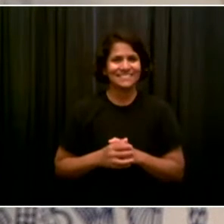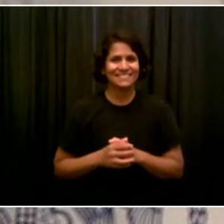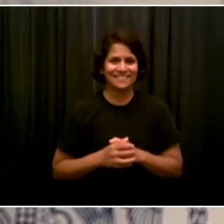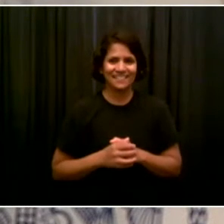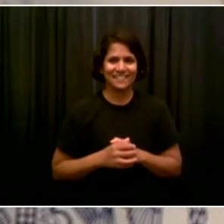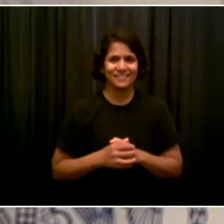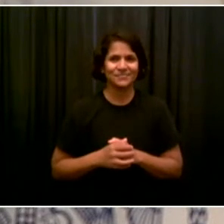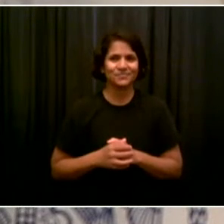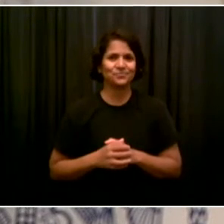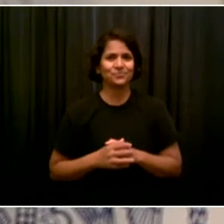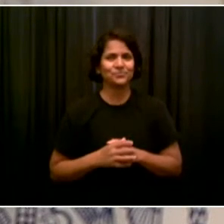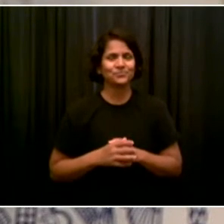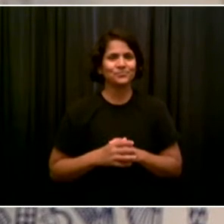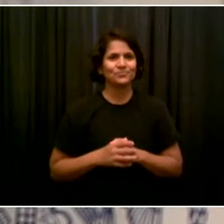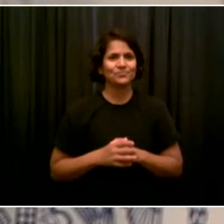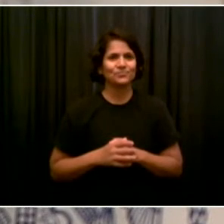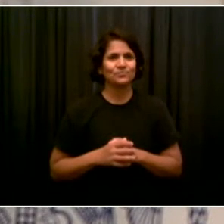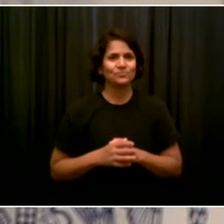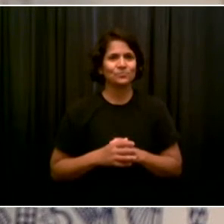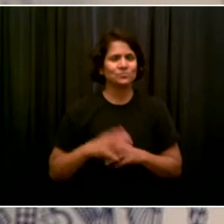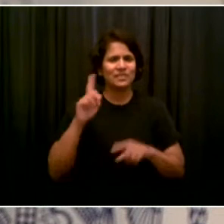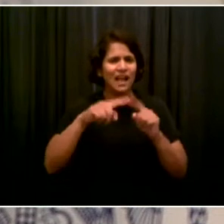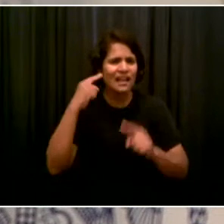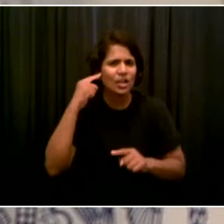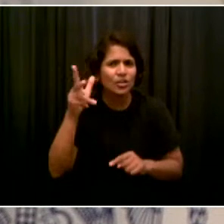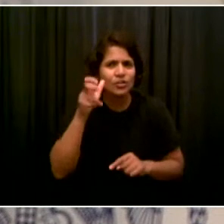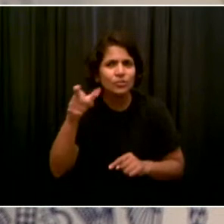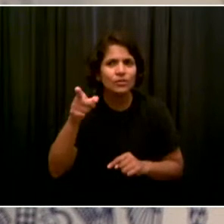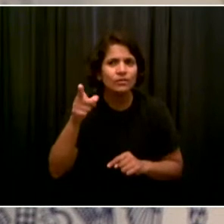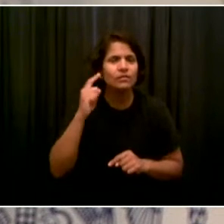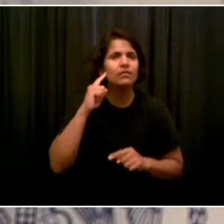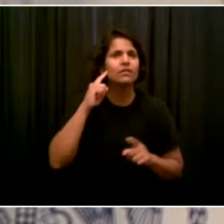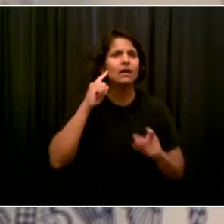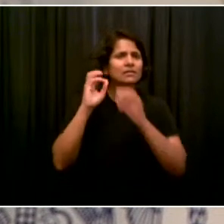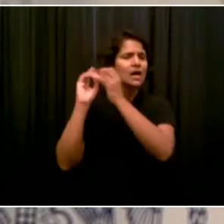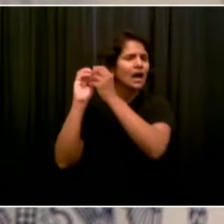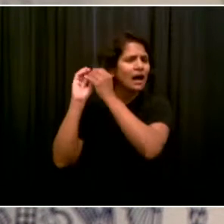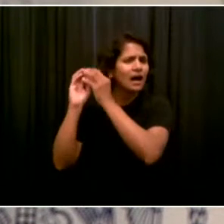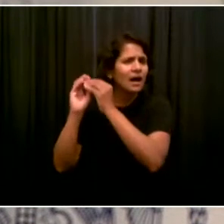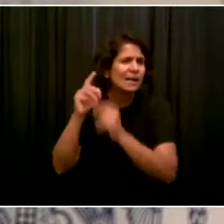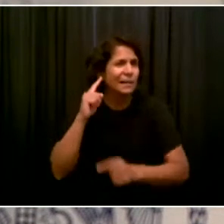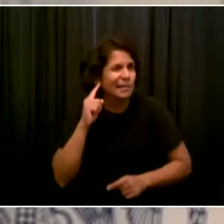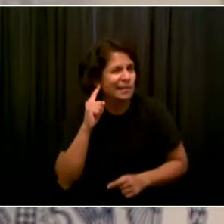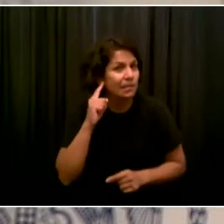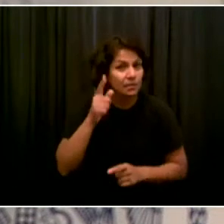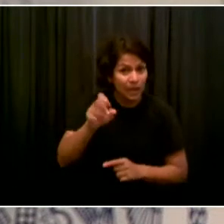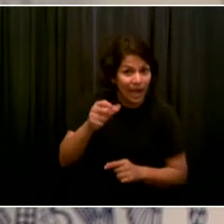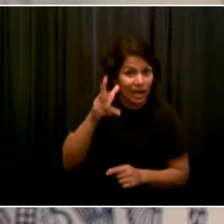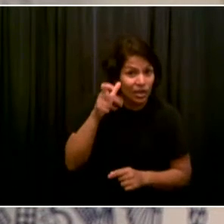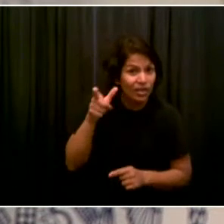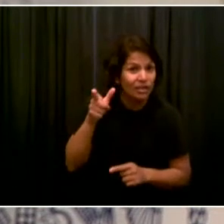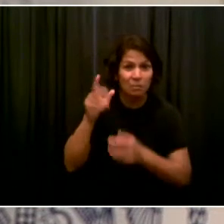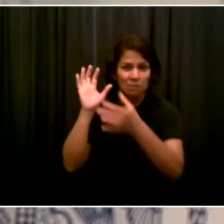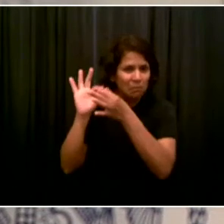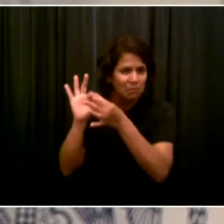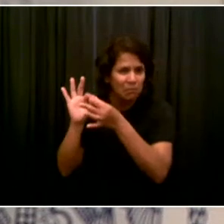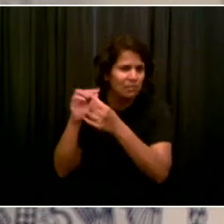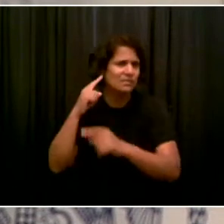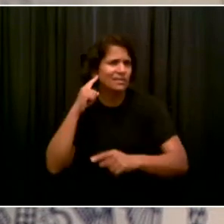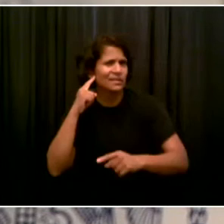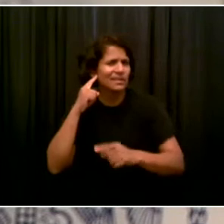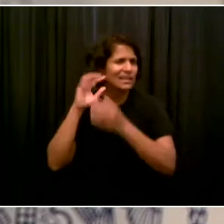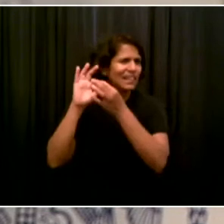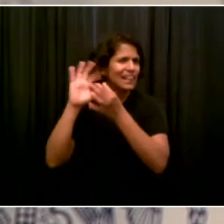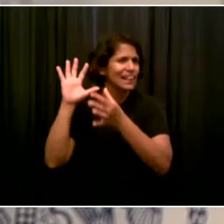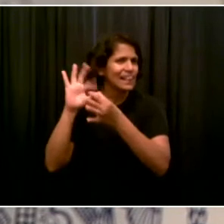you muted. Wait, we're not. Can you hear us okay, Joanne? No, you may be muted. You may be